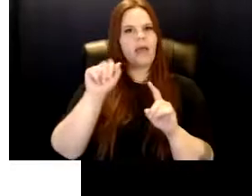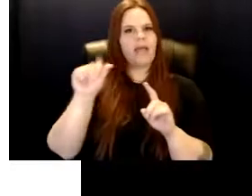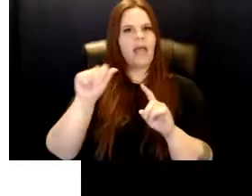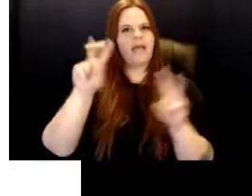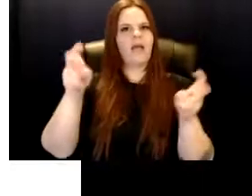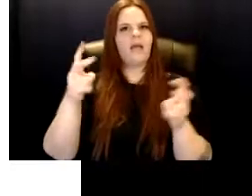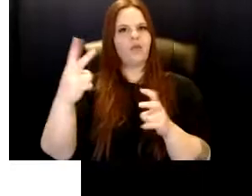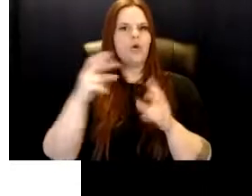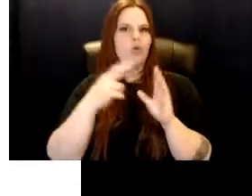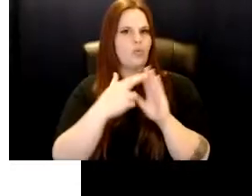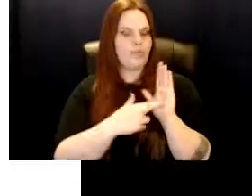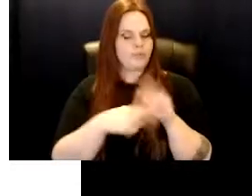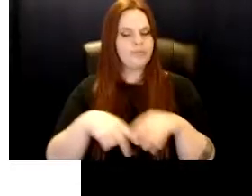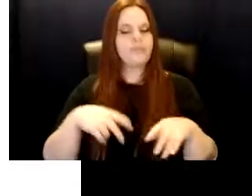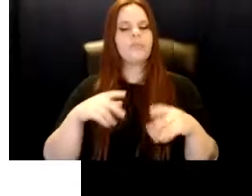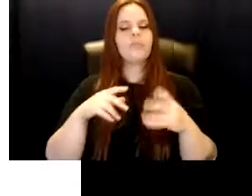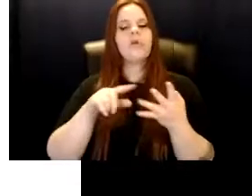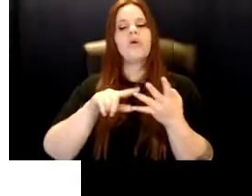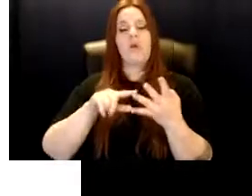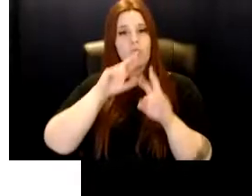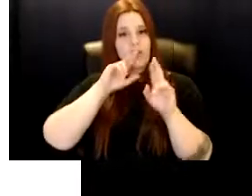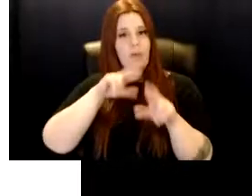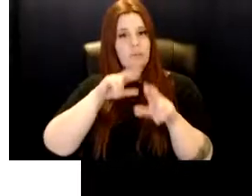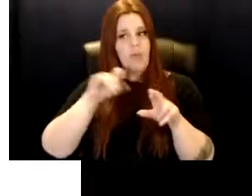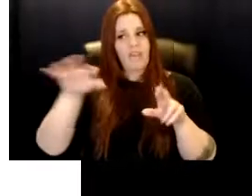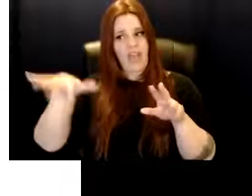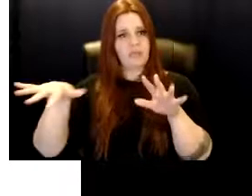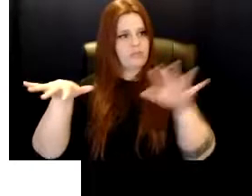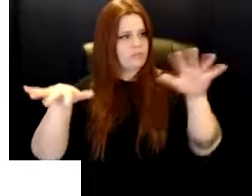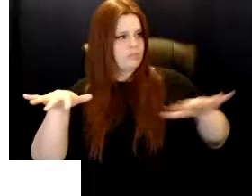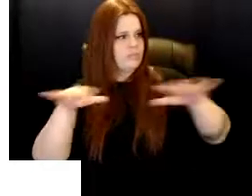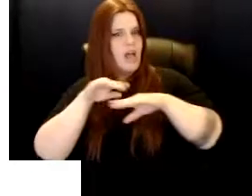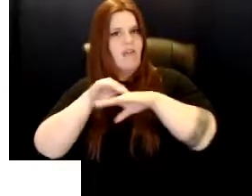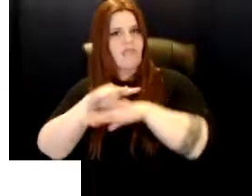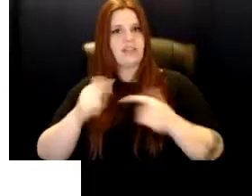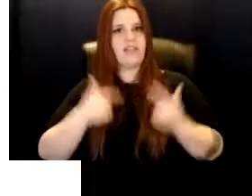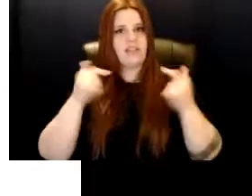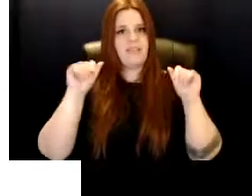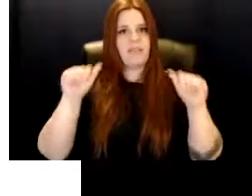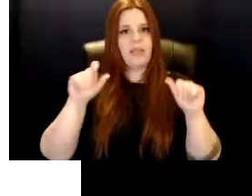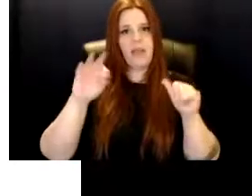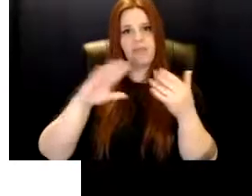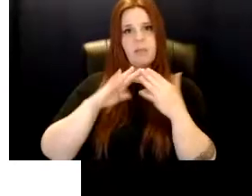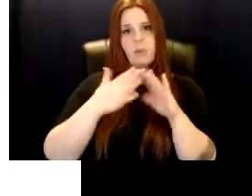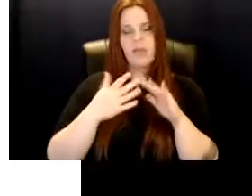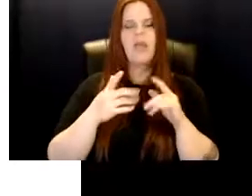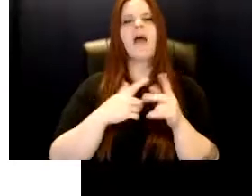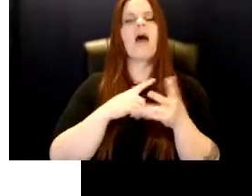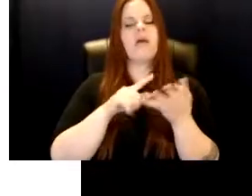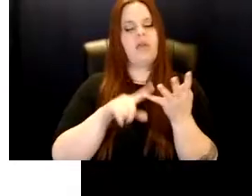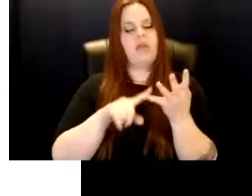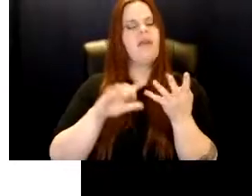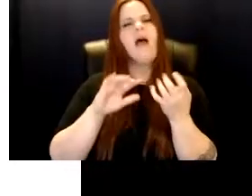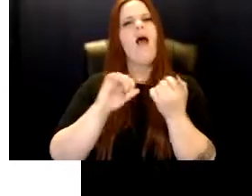that responsiveness of that jurisdiction affect the livability of a community? And then finally, how would what we learn